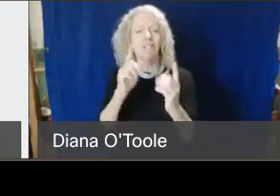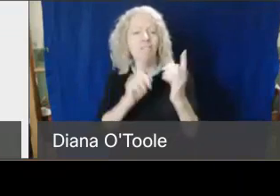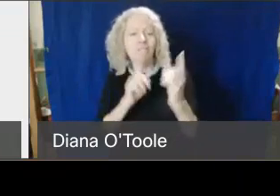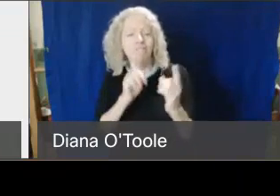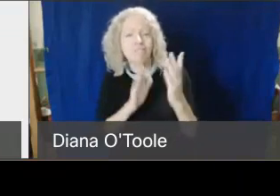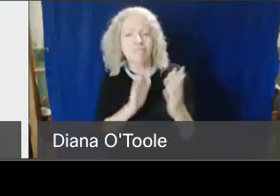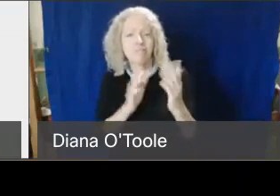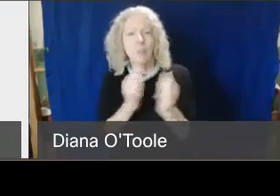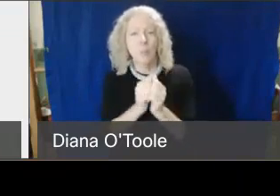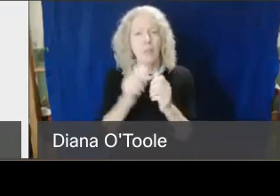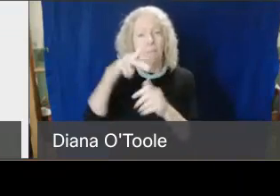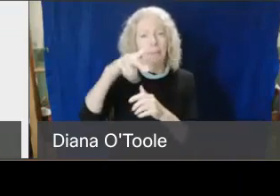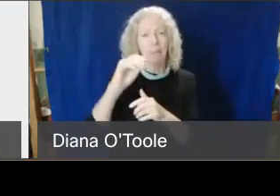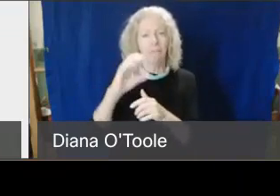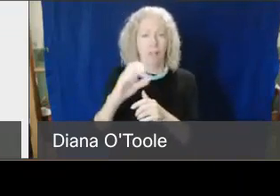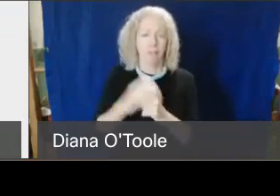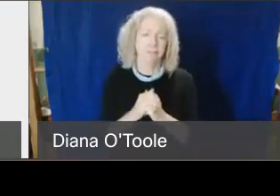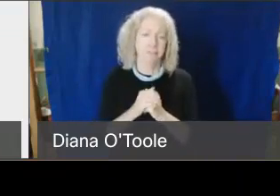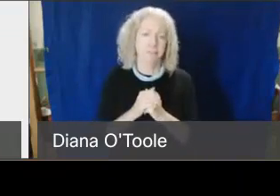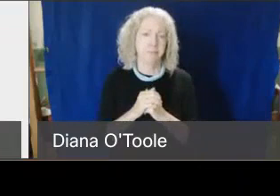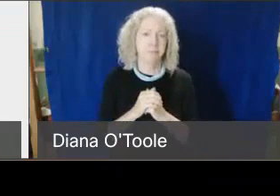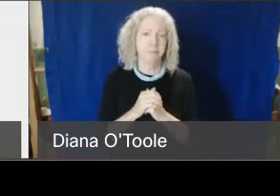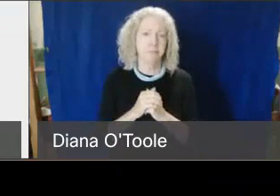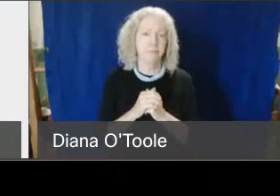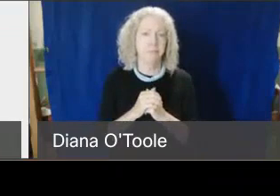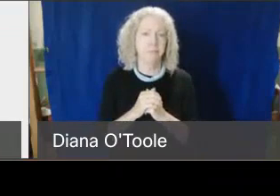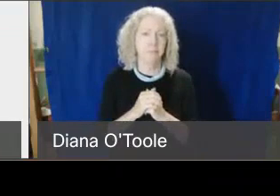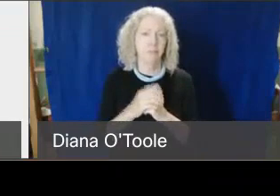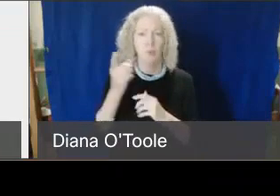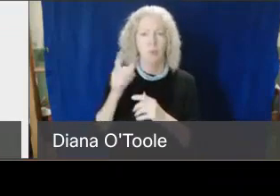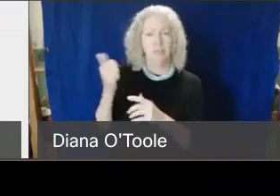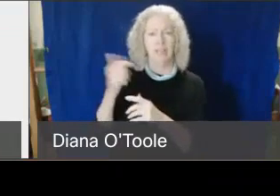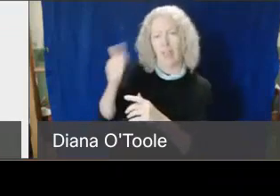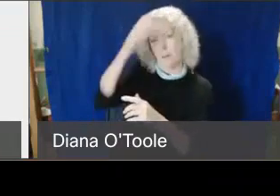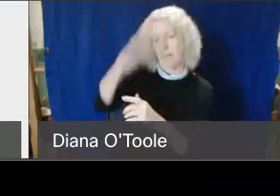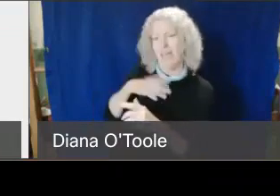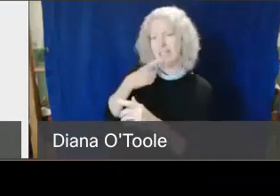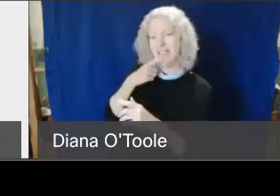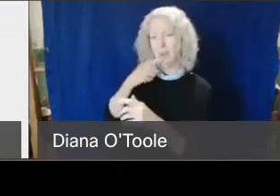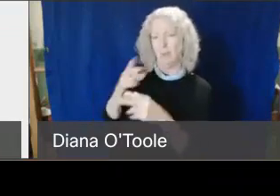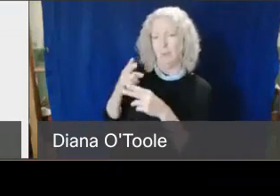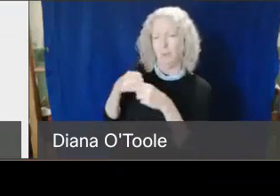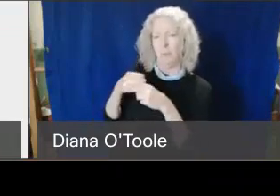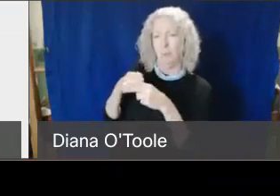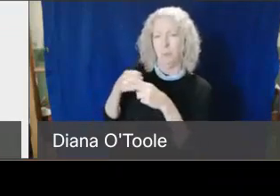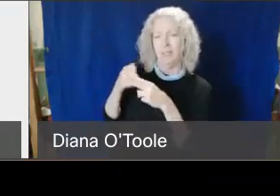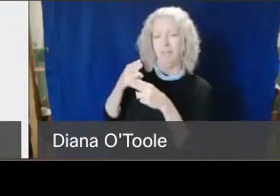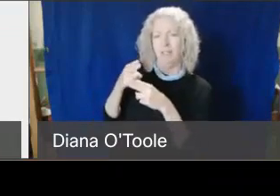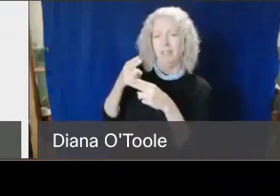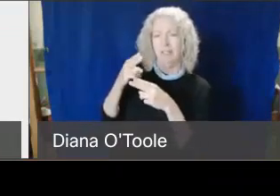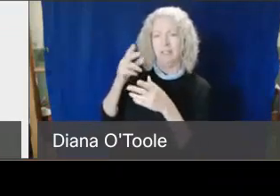beyond. Lance, a quick correction. We had September 22nd, and it's actually September 29th for